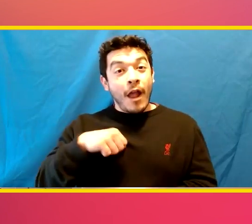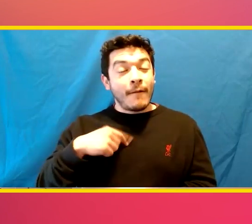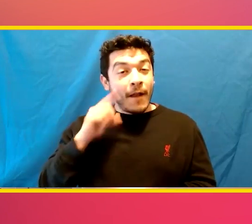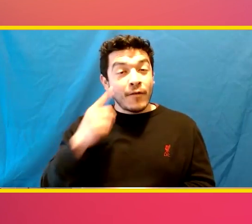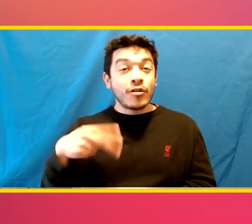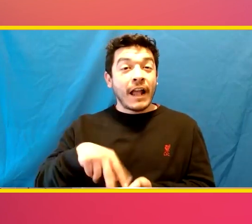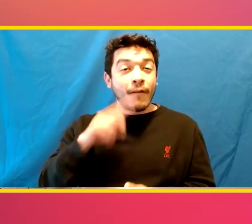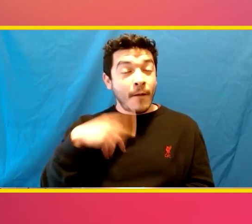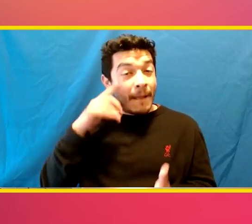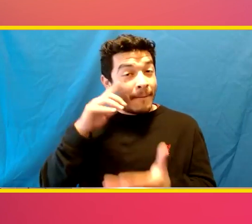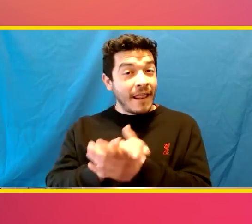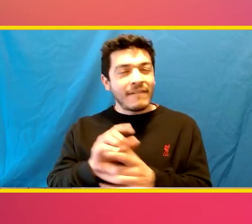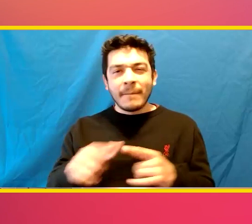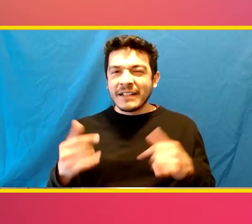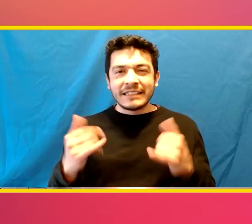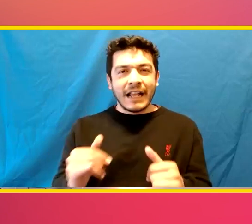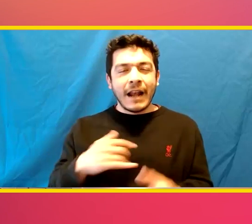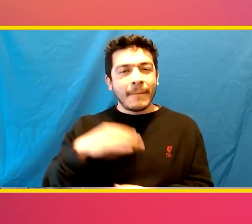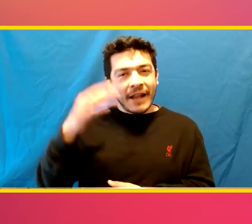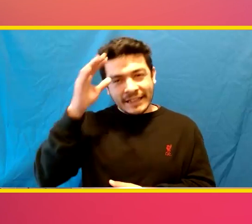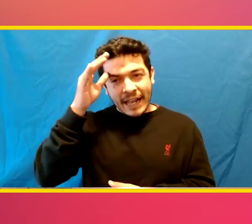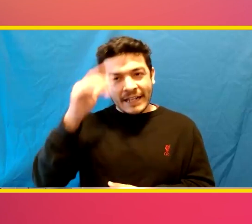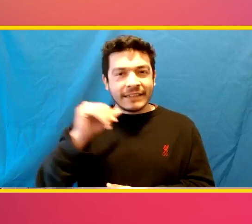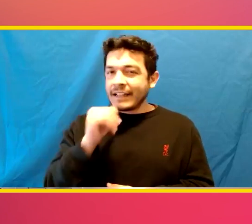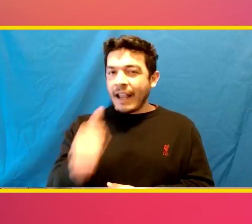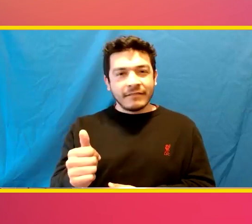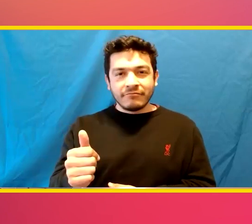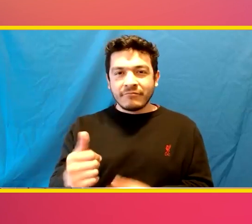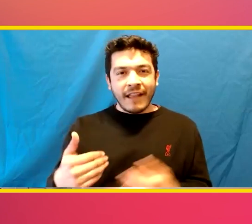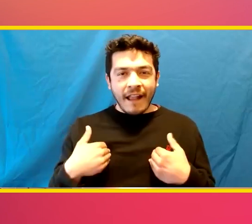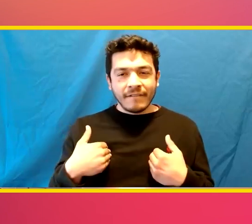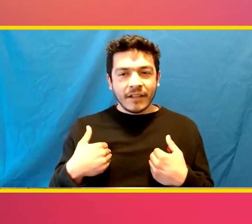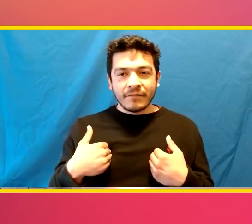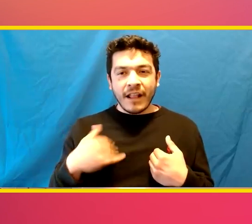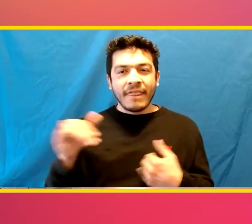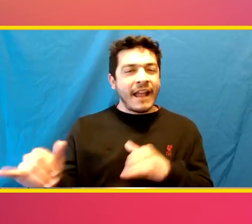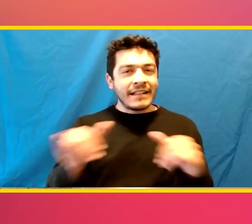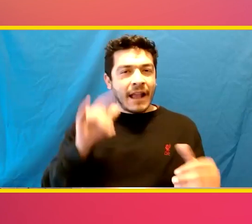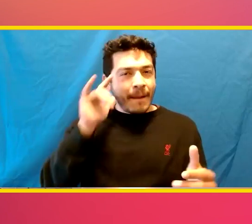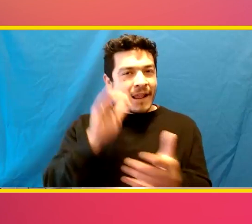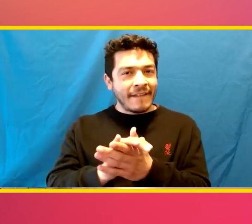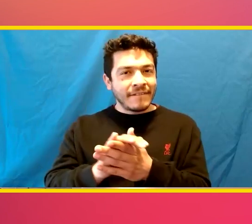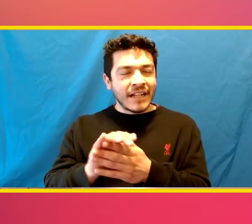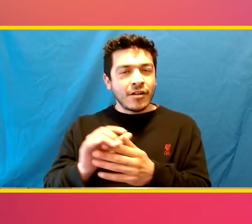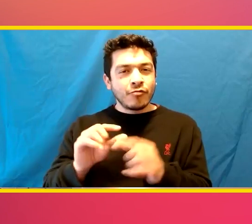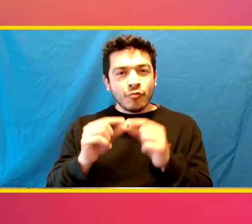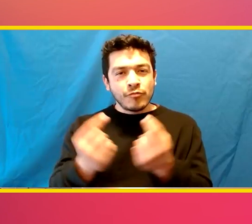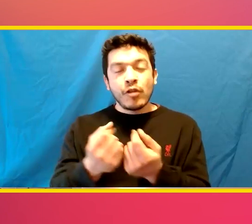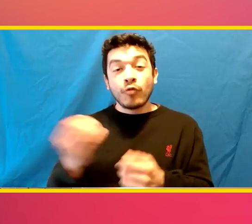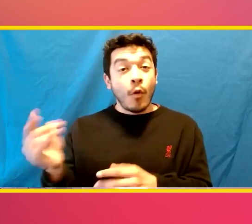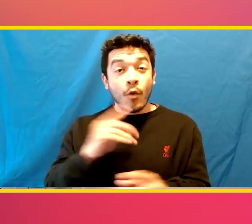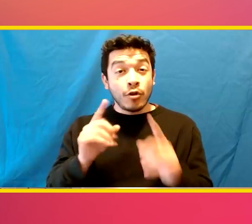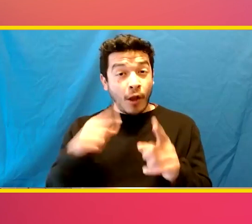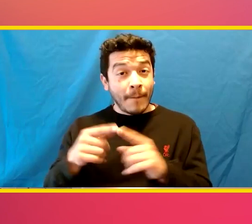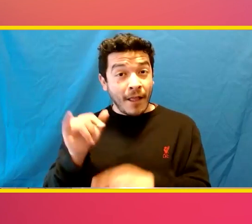up for my beliefs. But still, my dad did not have the same belief set. And so we would talk about